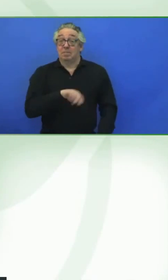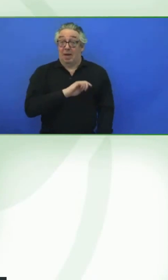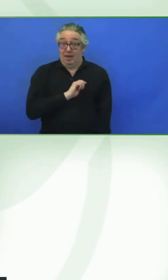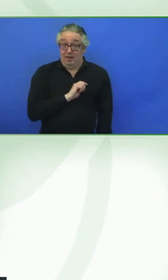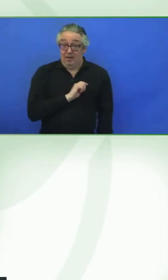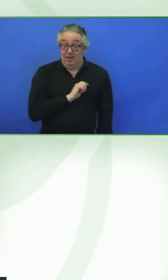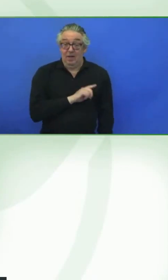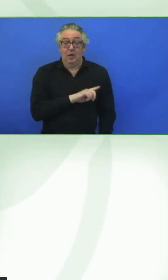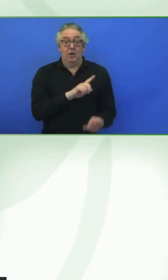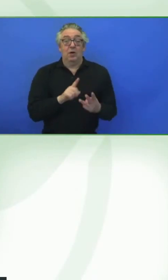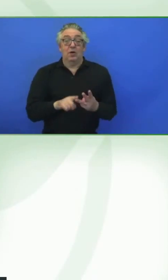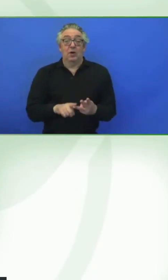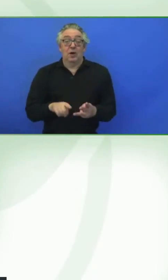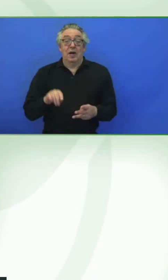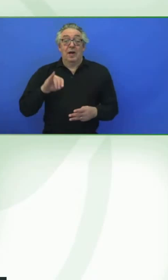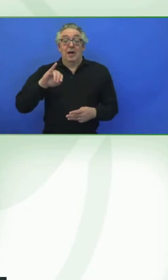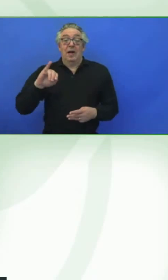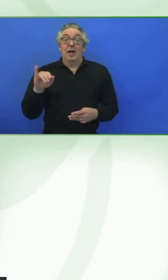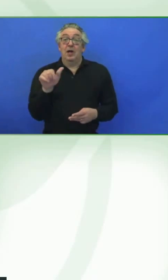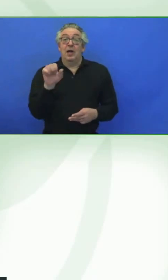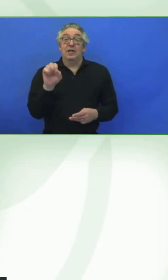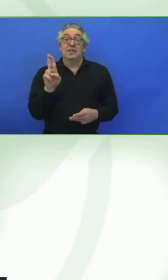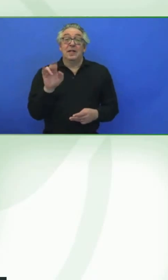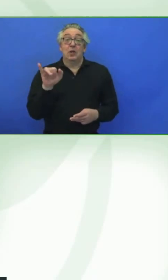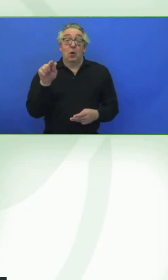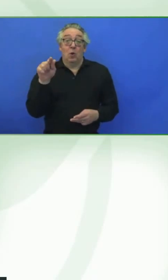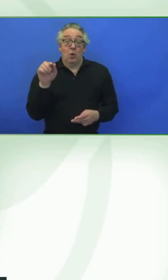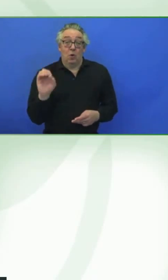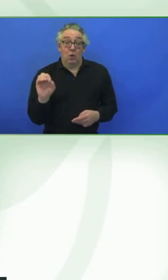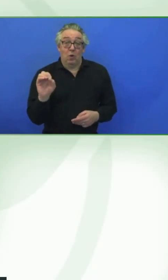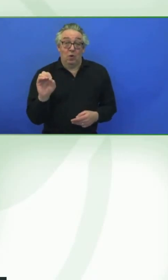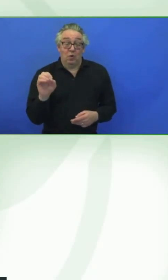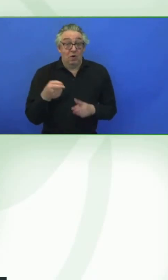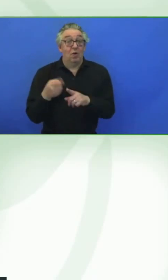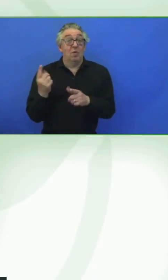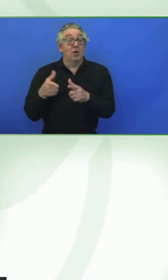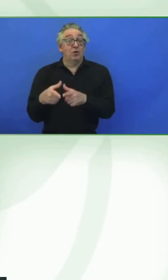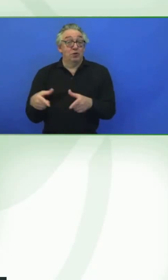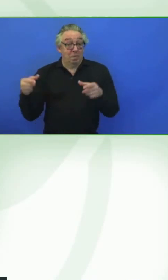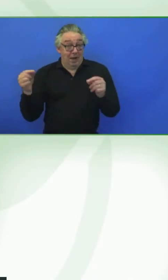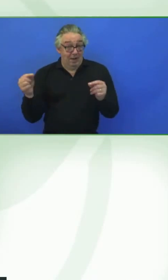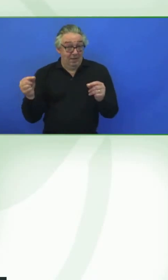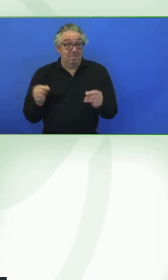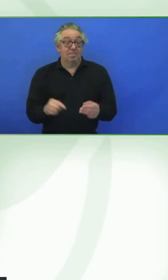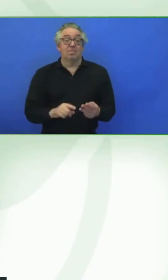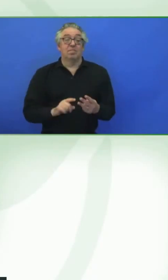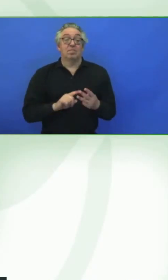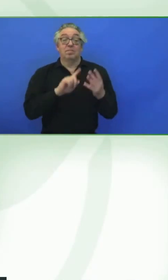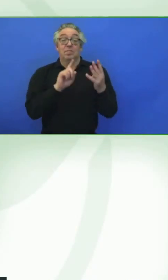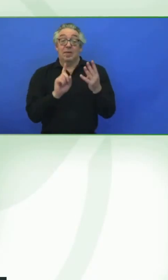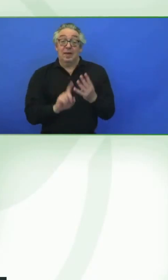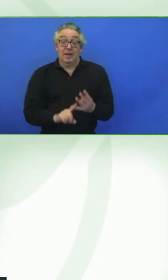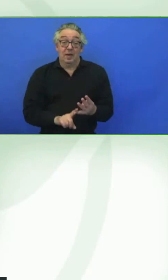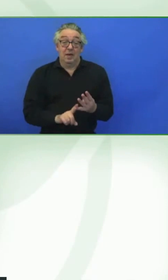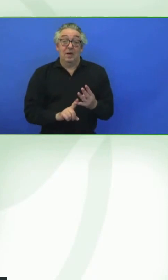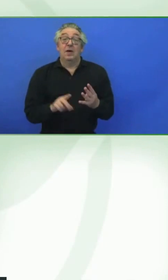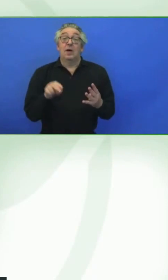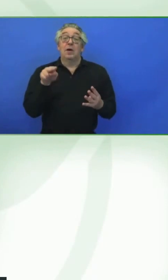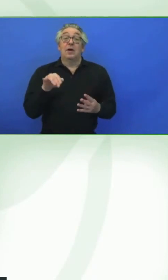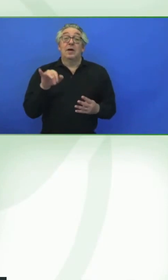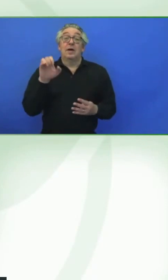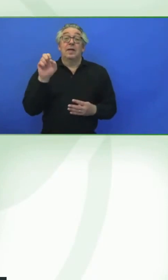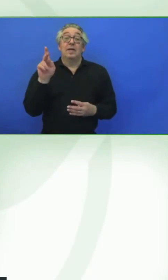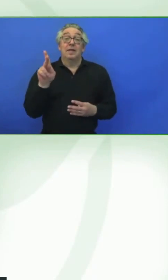Yoshio Shinoda from Japan, and Nick Delahant from